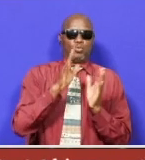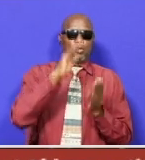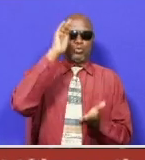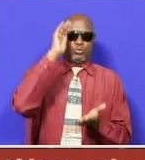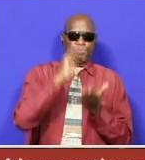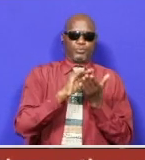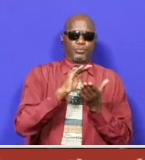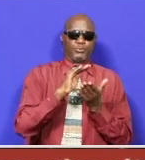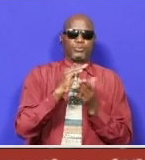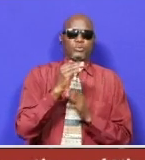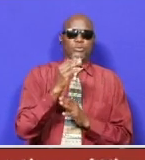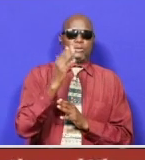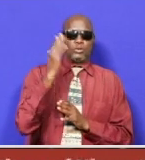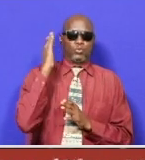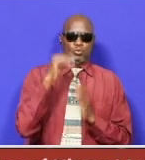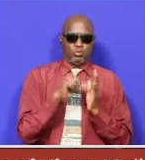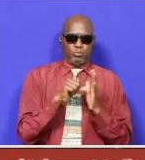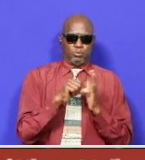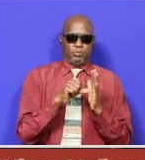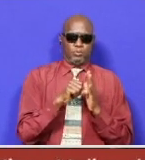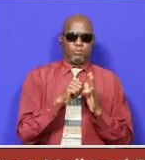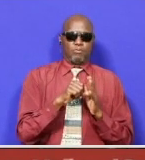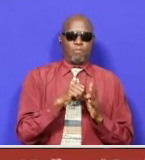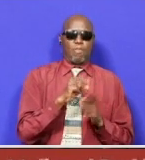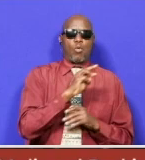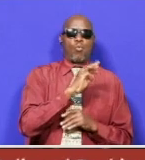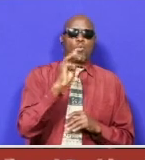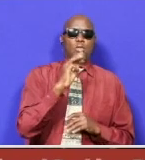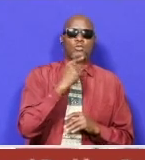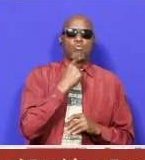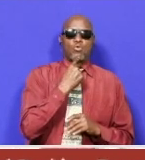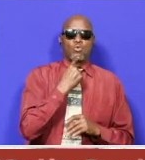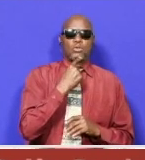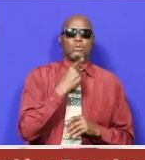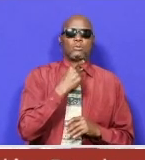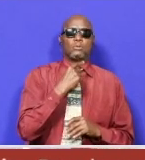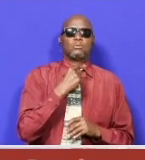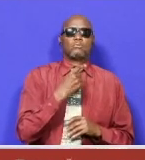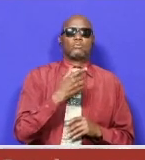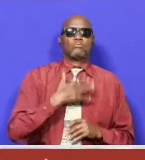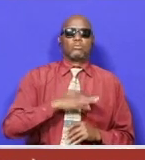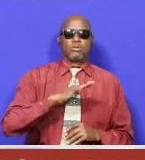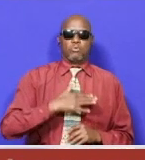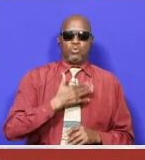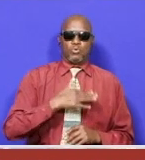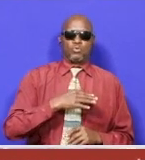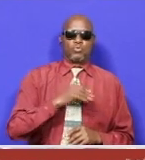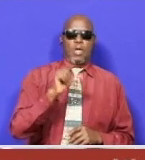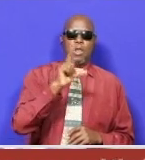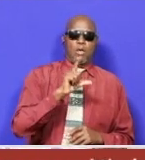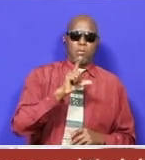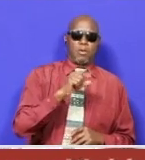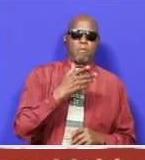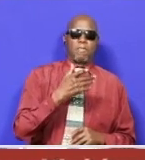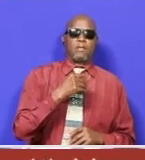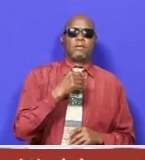the Kerio Valley Belt, consisting of West Pokot, Turkana, Elgeyo Marakwet, Samburu and Laikipia, the